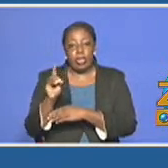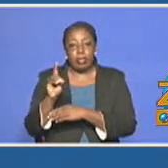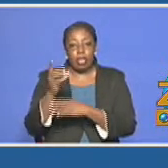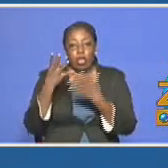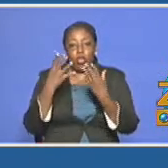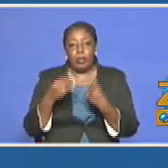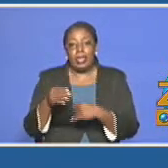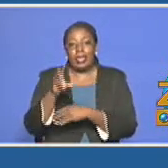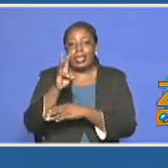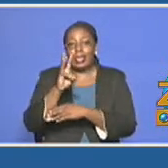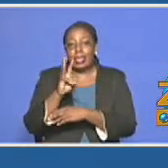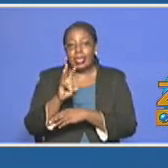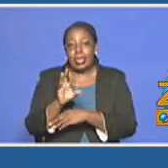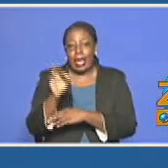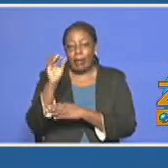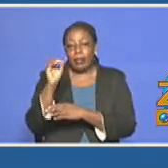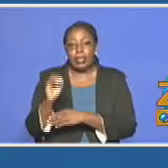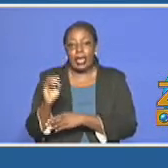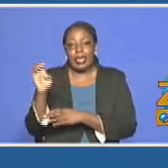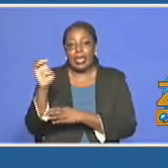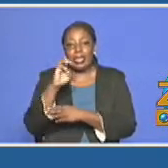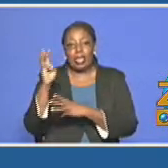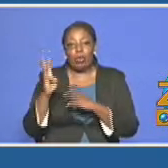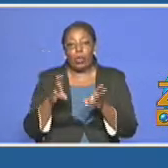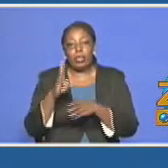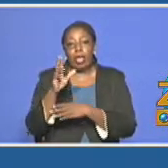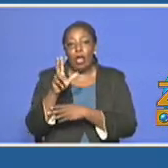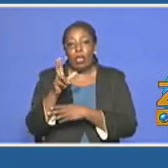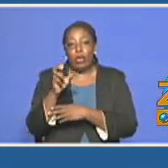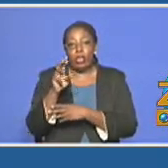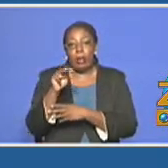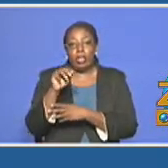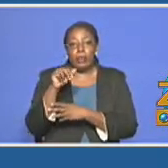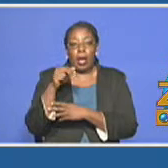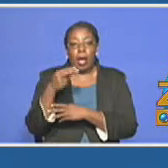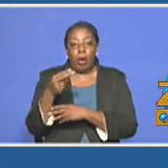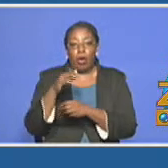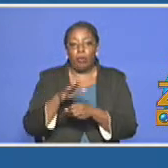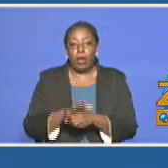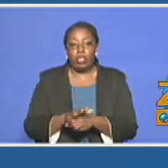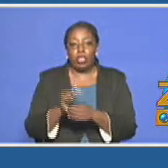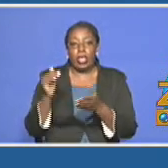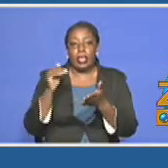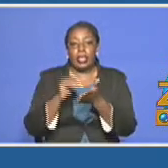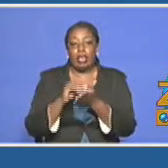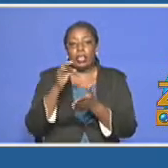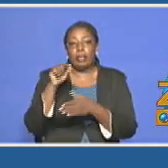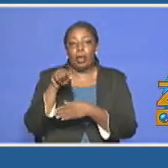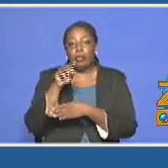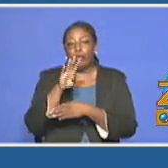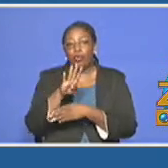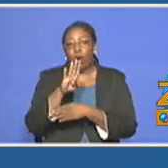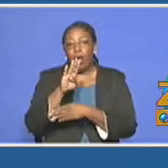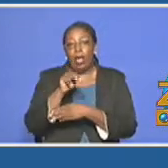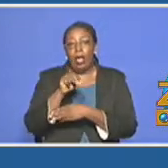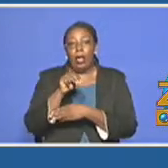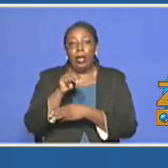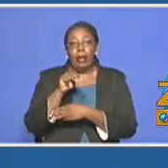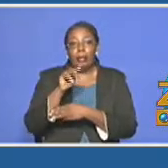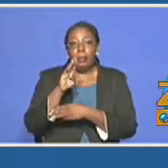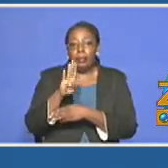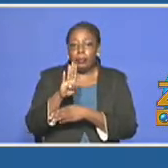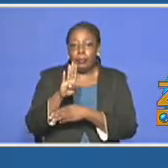humidity 69%. We have easterly winds at 13 miles per hour. The barometric pressure 1,019.4 millibars.